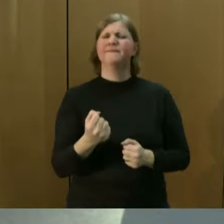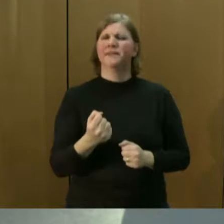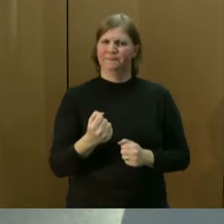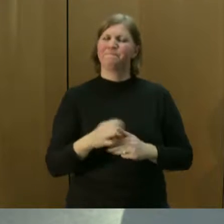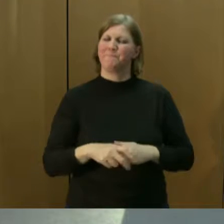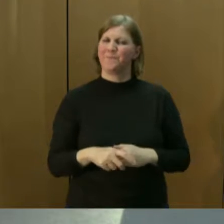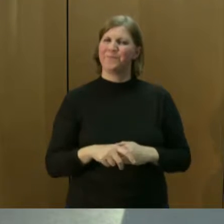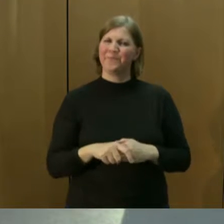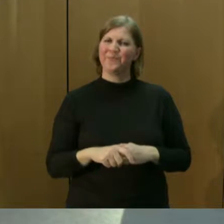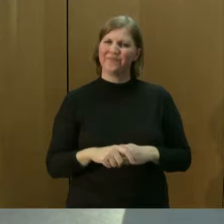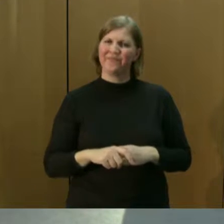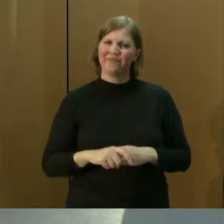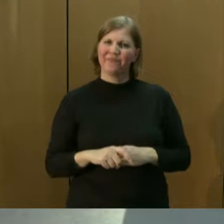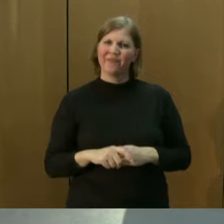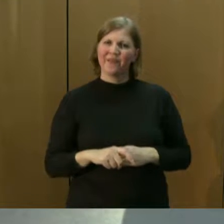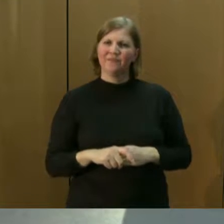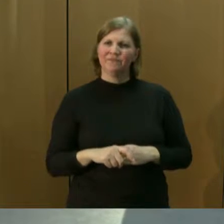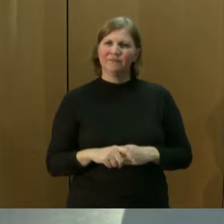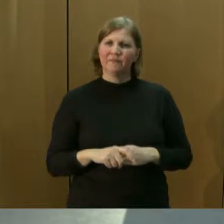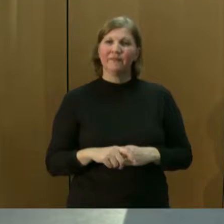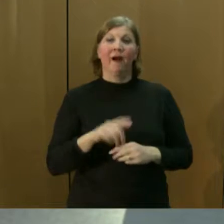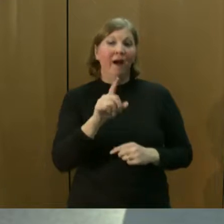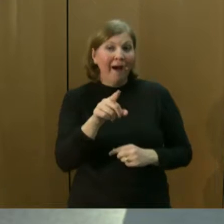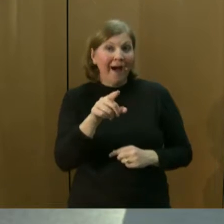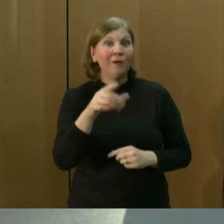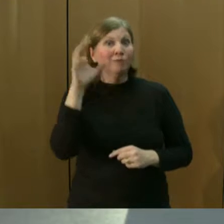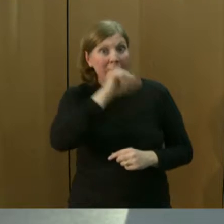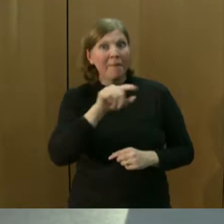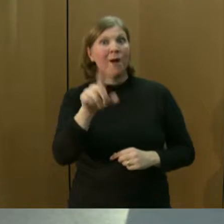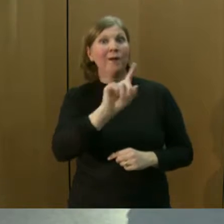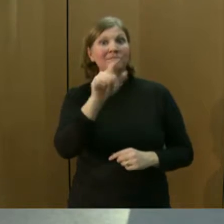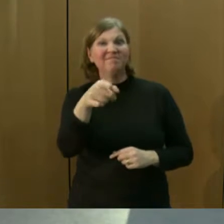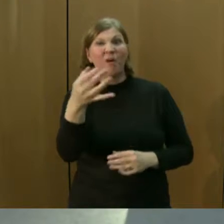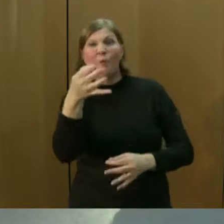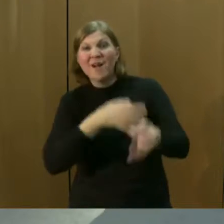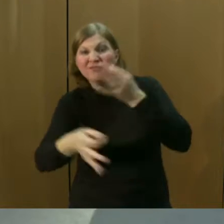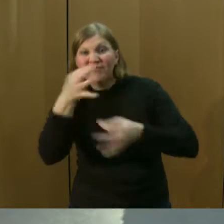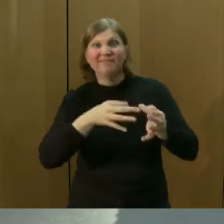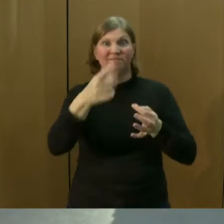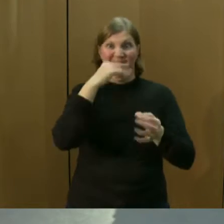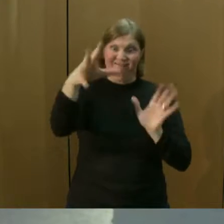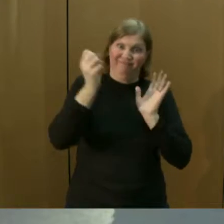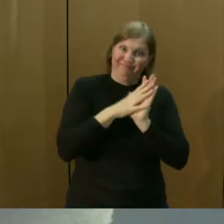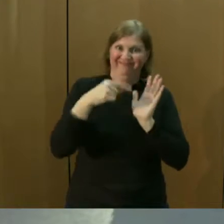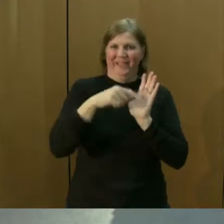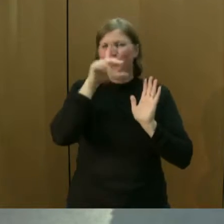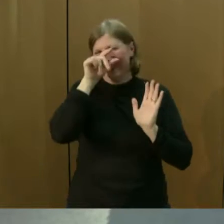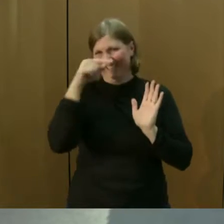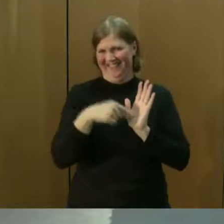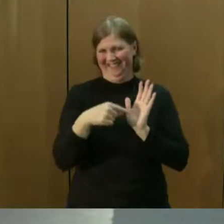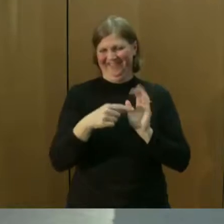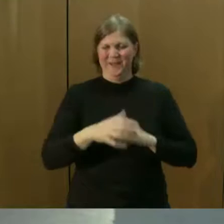And also remember that you can still be submitting questions using the hashtag AskEdFringe. Now, it's a massive